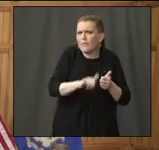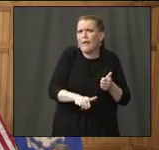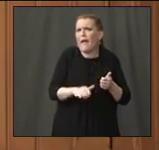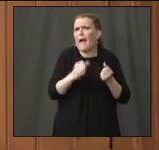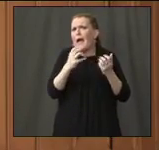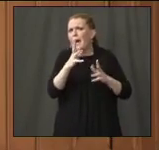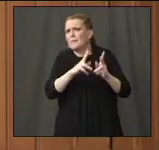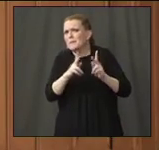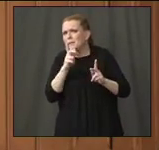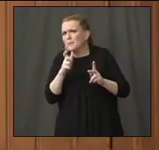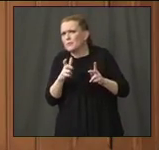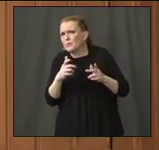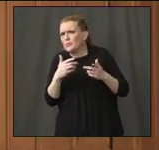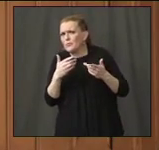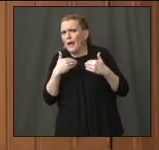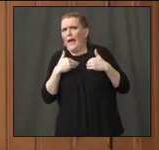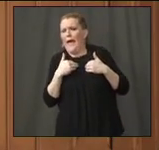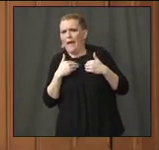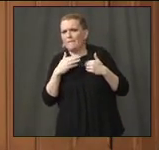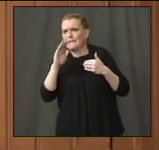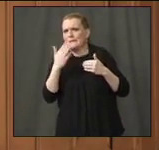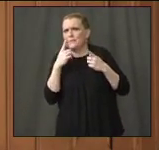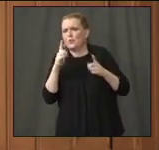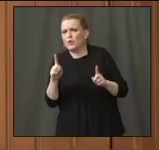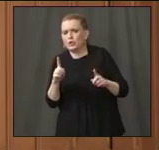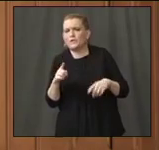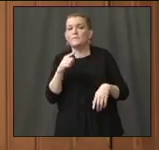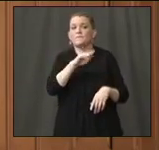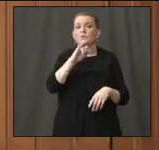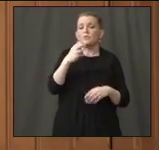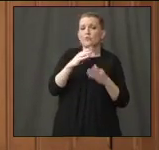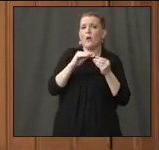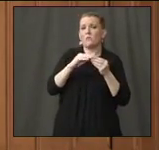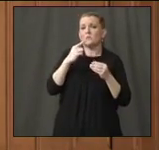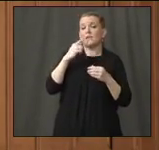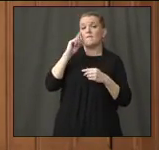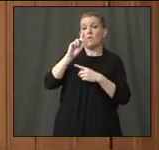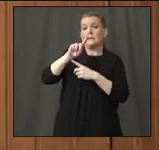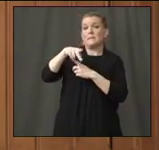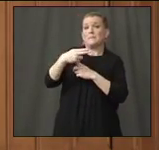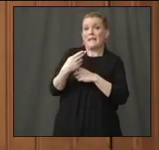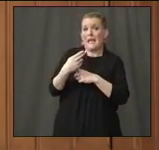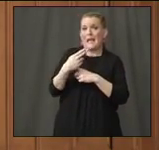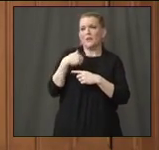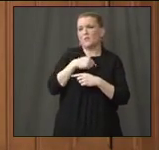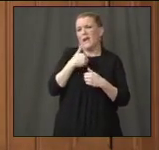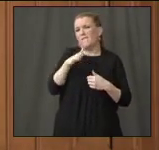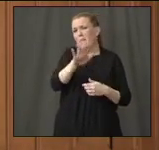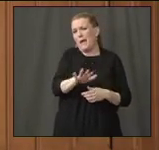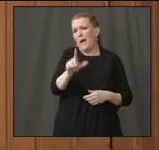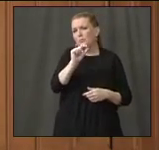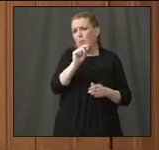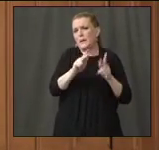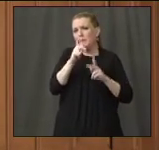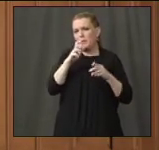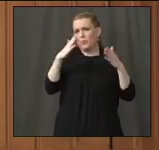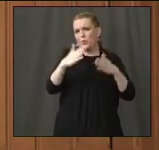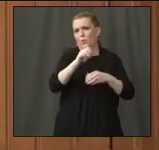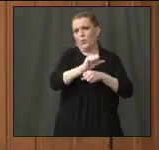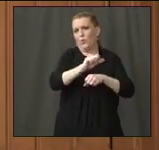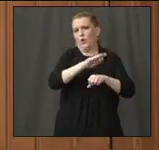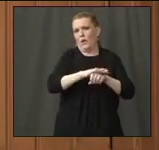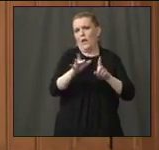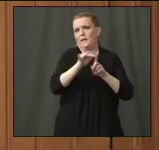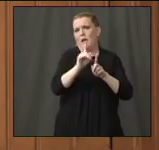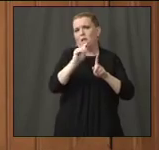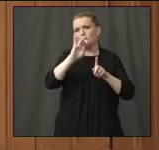20 people that support contact tracing. As Dr. Carter's pointed out, when you get to widespread community transmission like we have in Connecticut